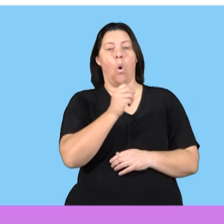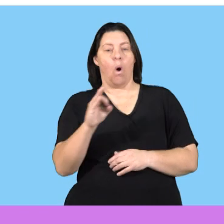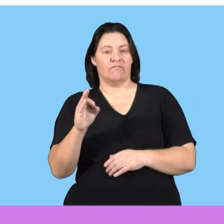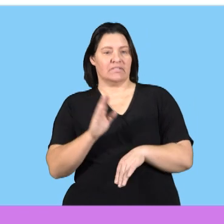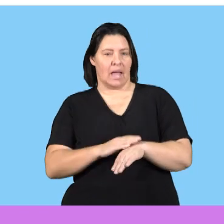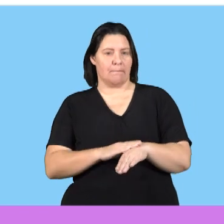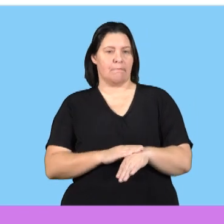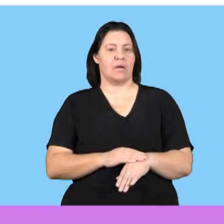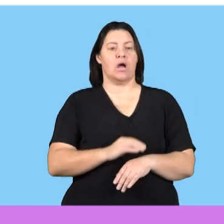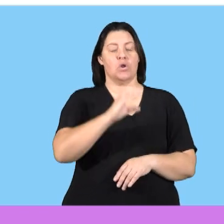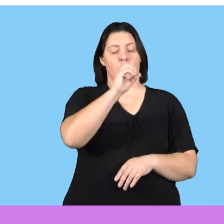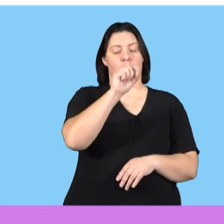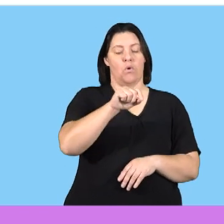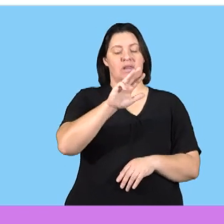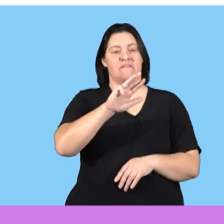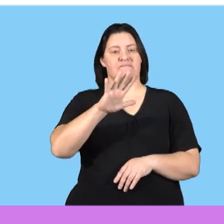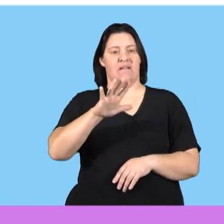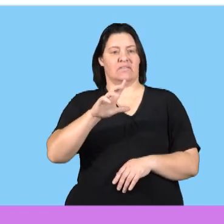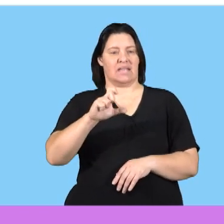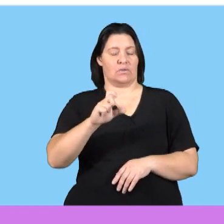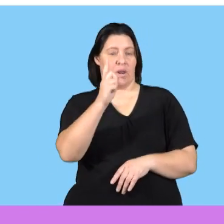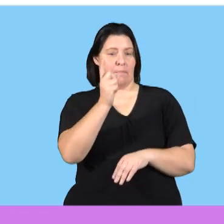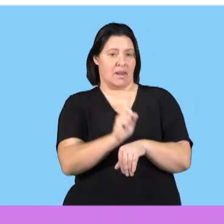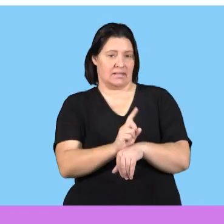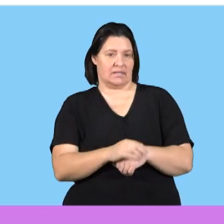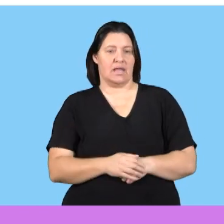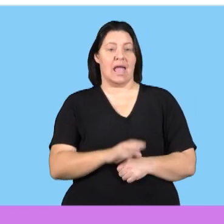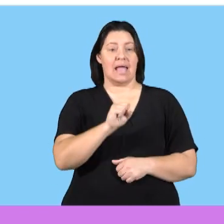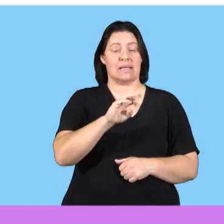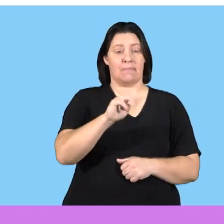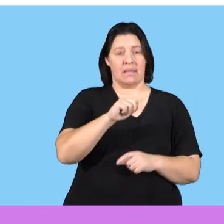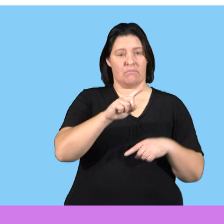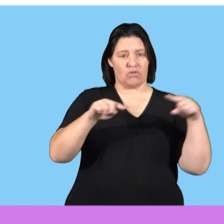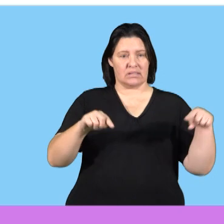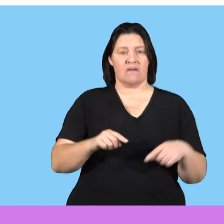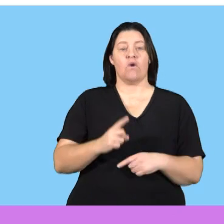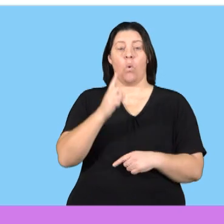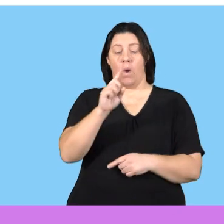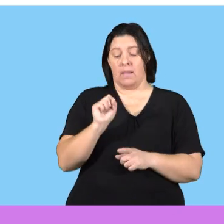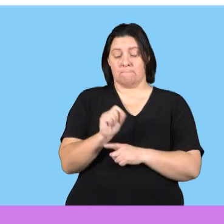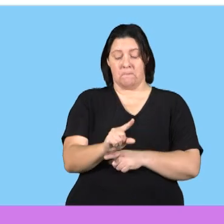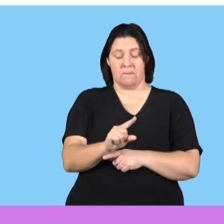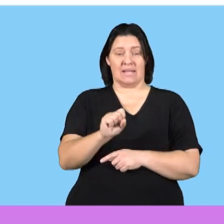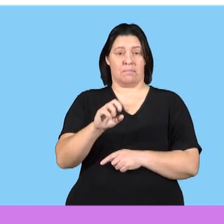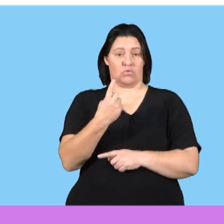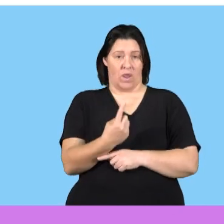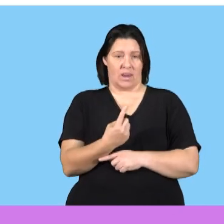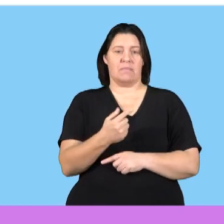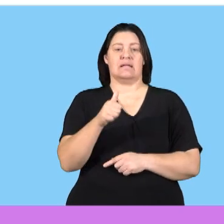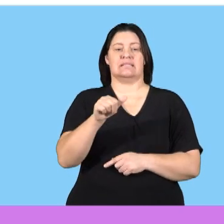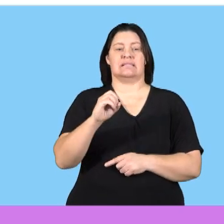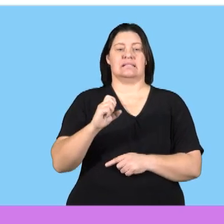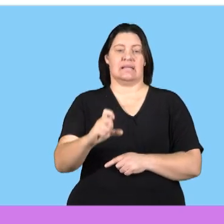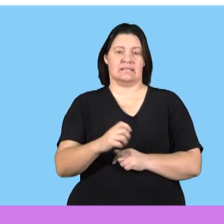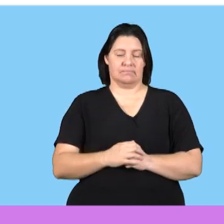minute. Then the SMS rate is peak and off-peak is 60 cents per SMS. Now moving on to